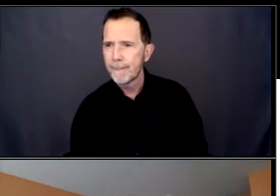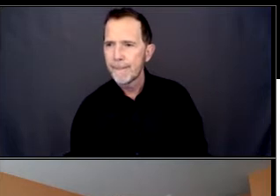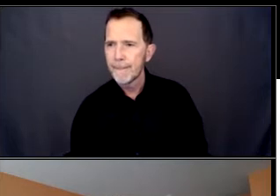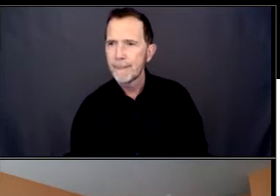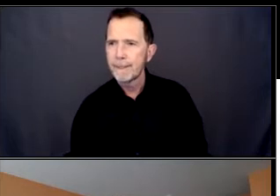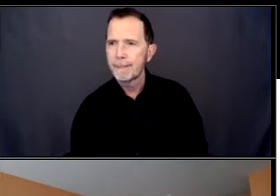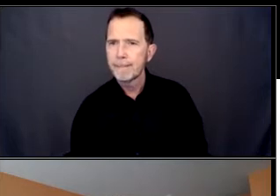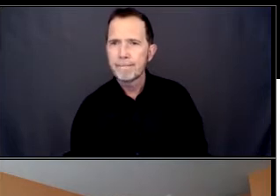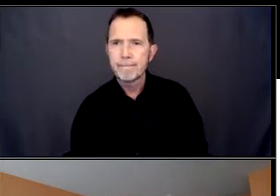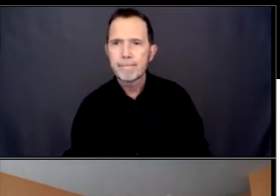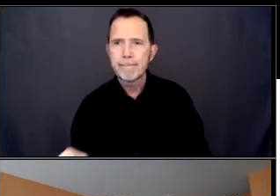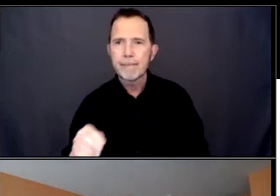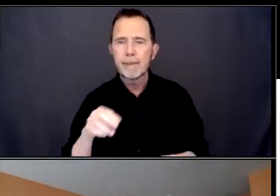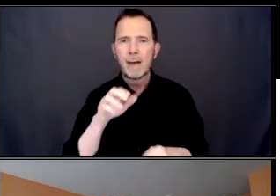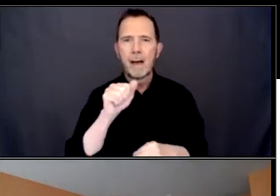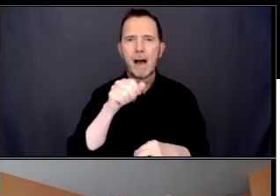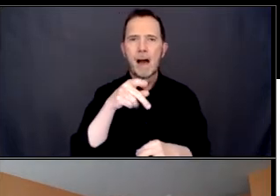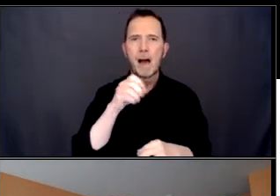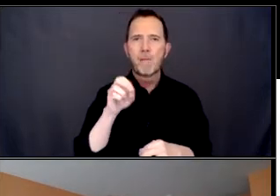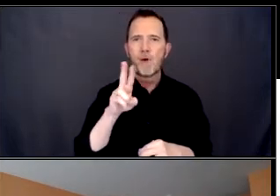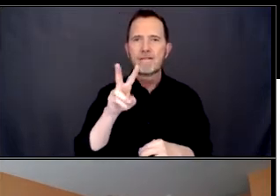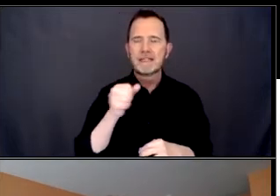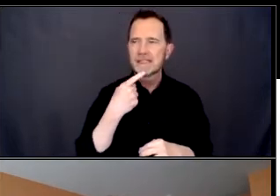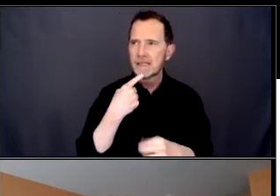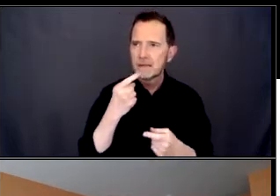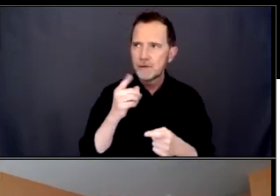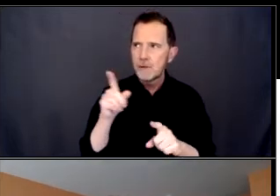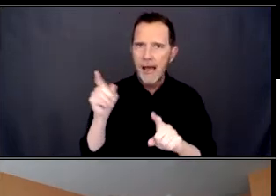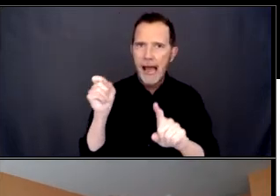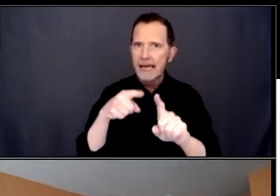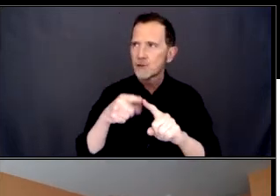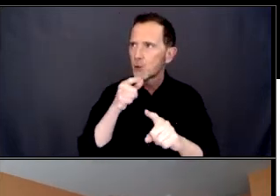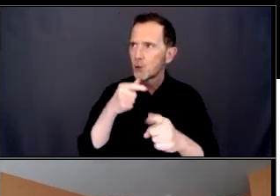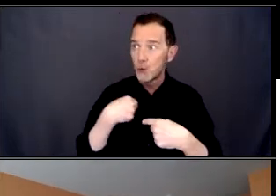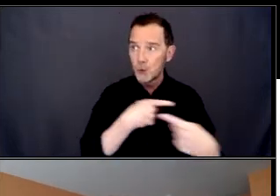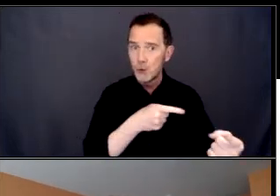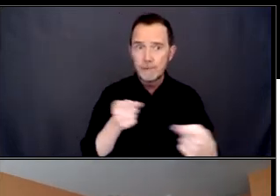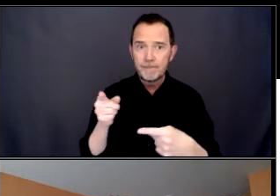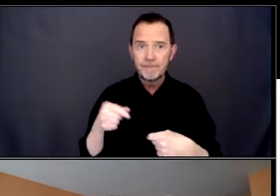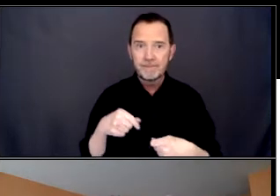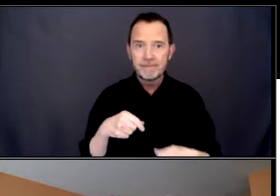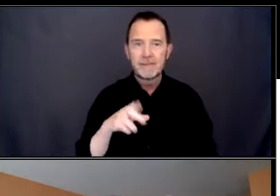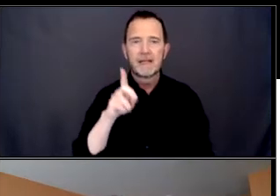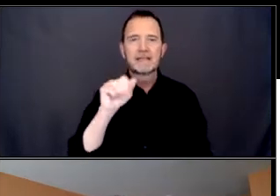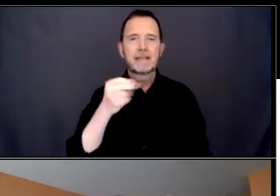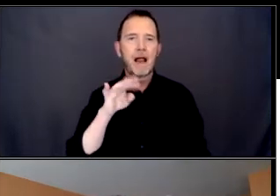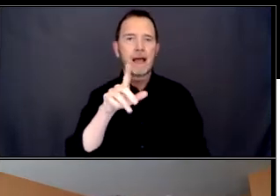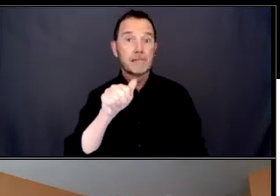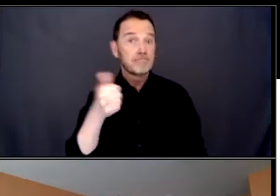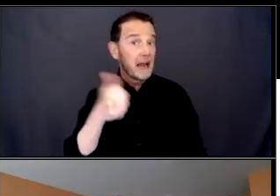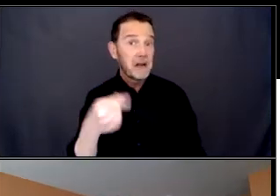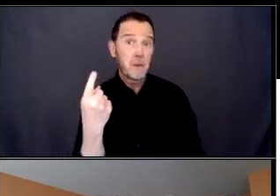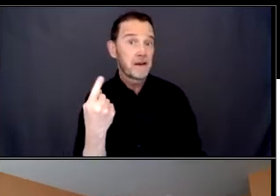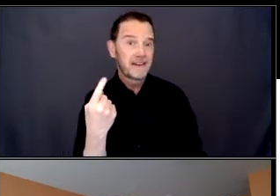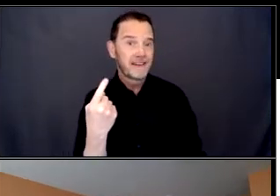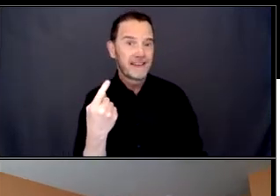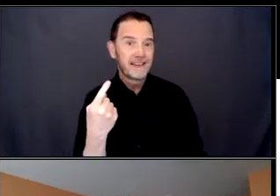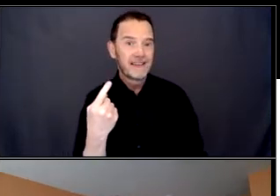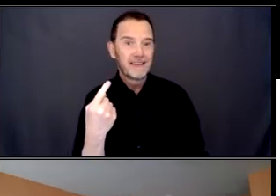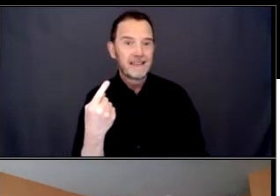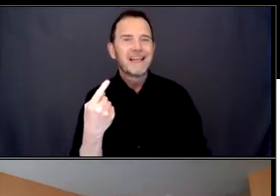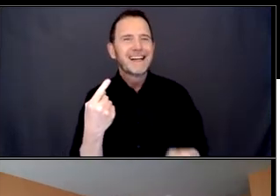Who is that for? Me? It's actually for everyone, but if anyone wants to pick that up, I think the question comes, there are a lot of